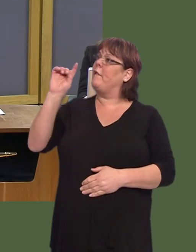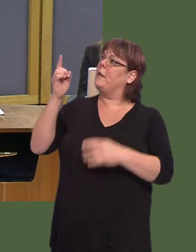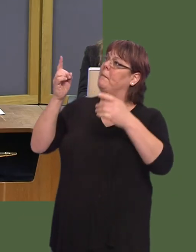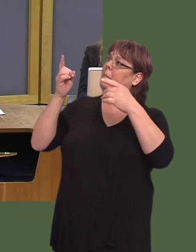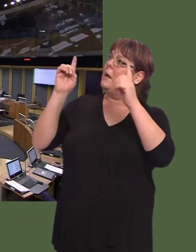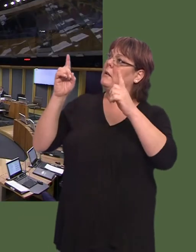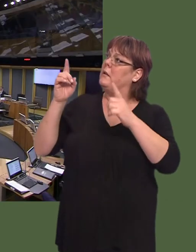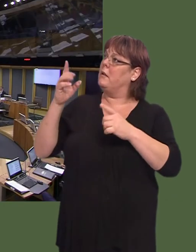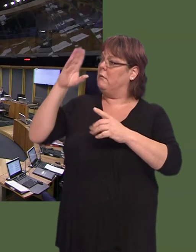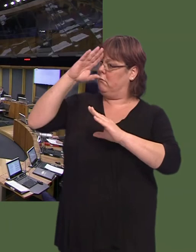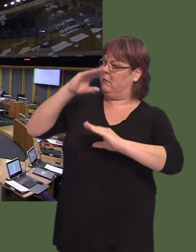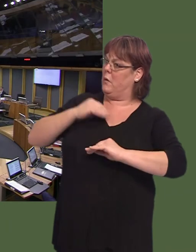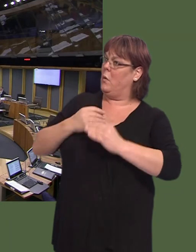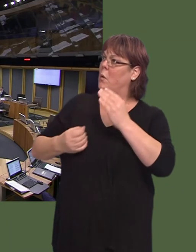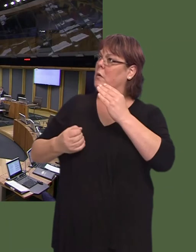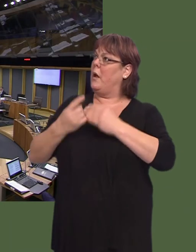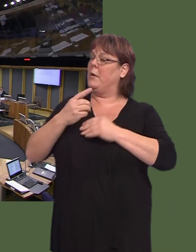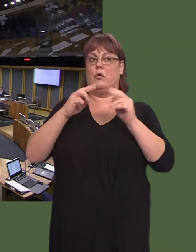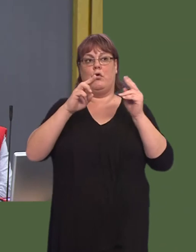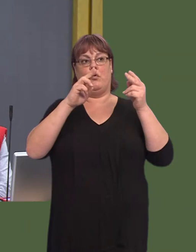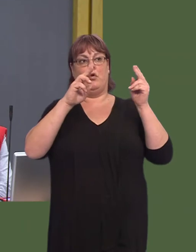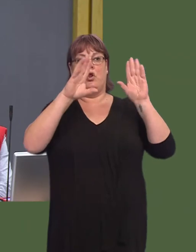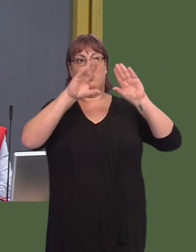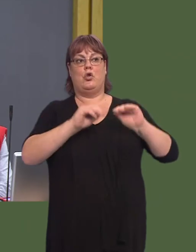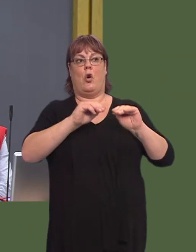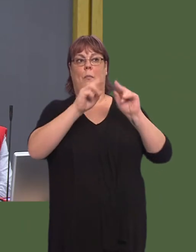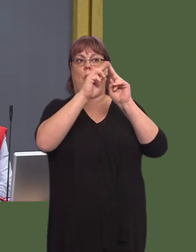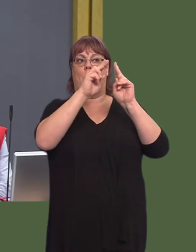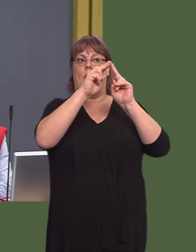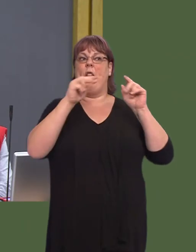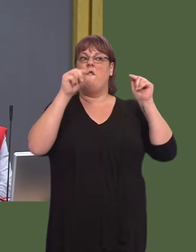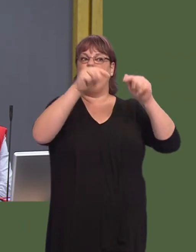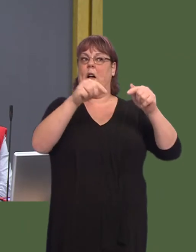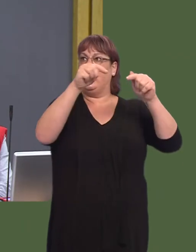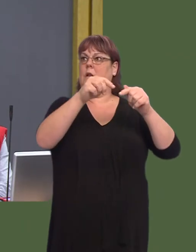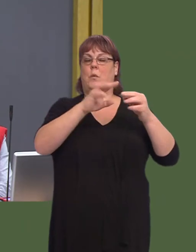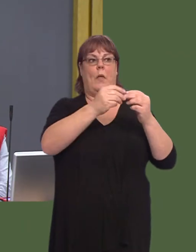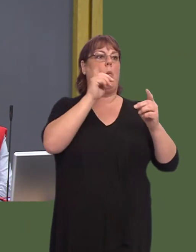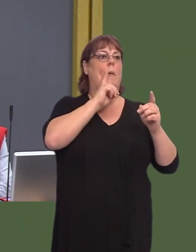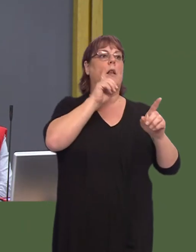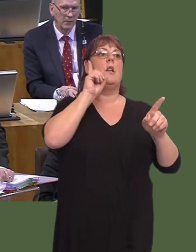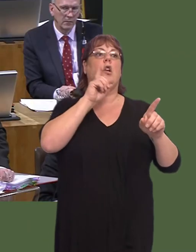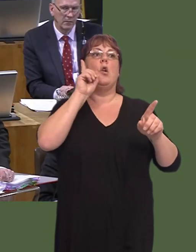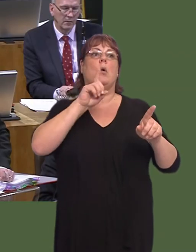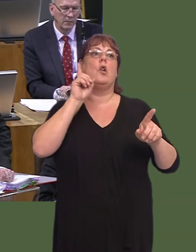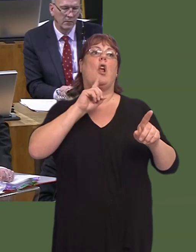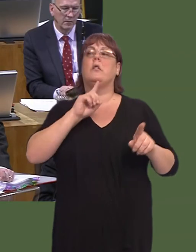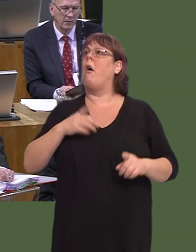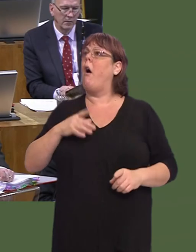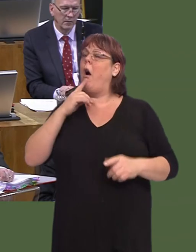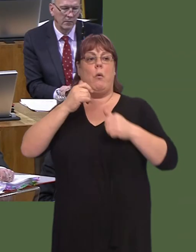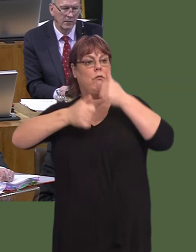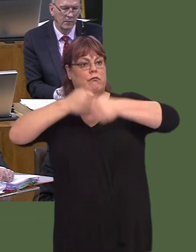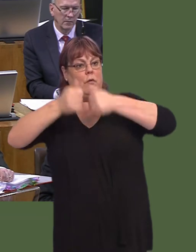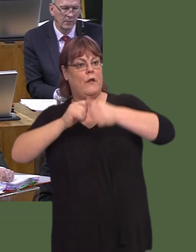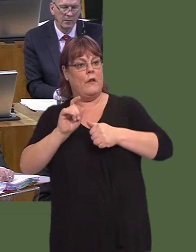an update on action taken by the Welsh Government to tackle violence against women and girls? Could I congratulate the member for what I think is the